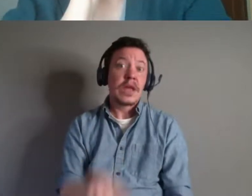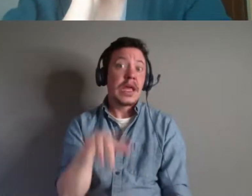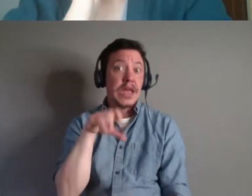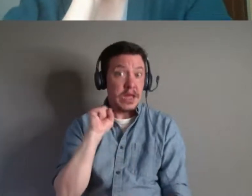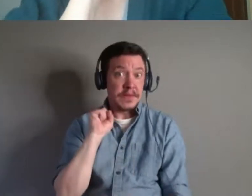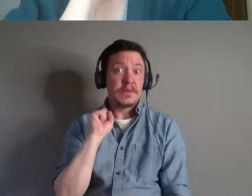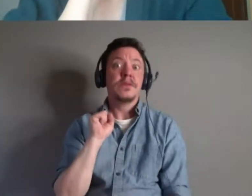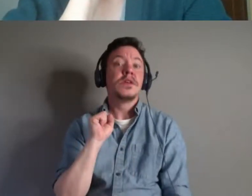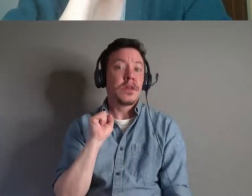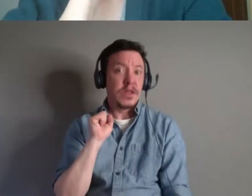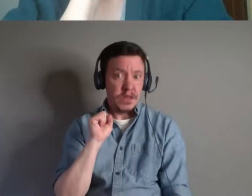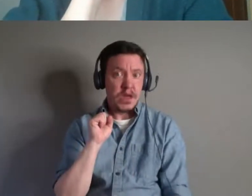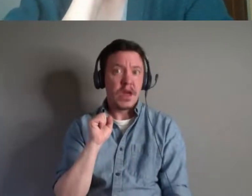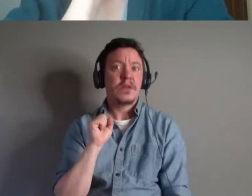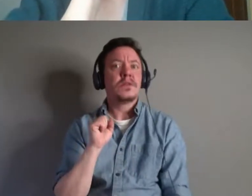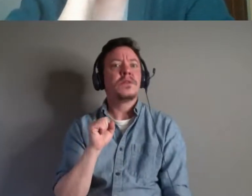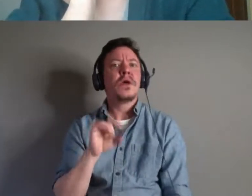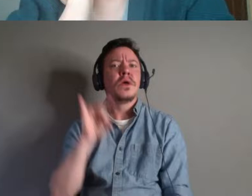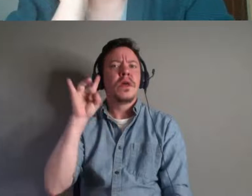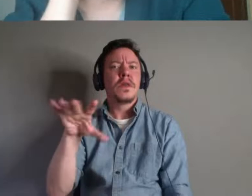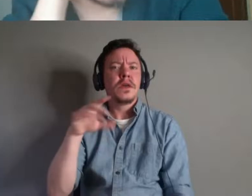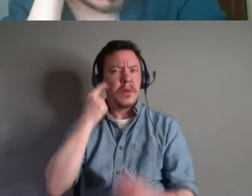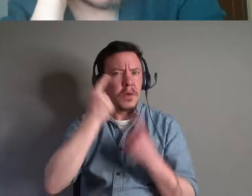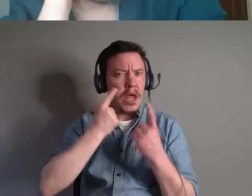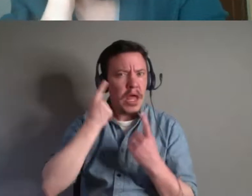Yes. Yeah. I would say, think about how you're,